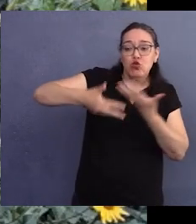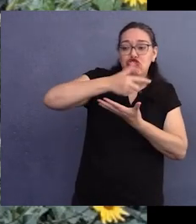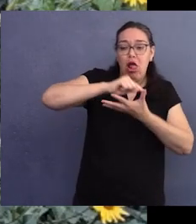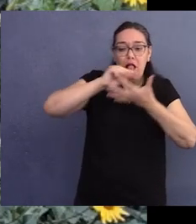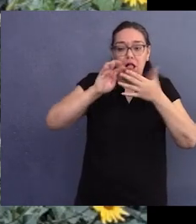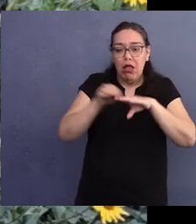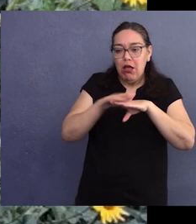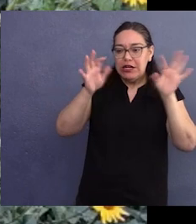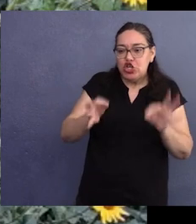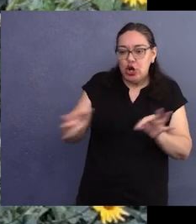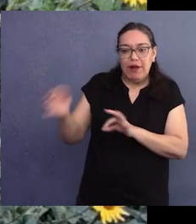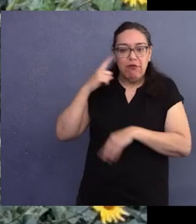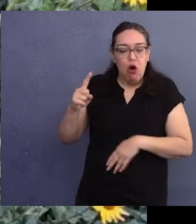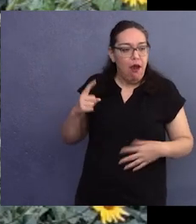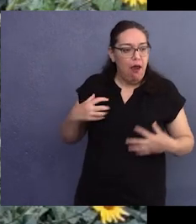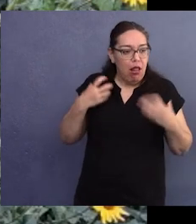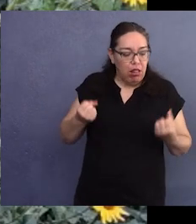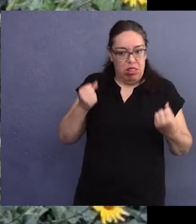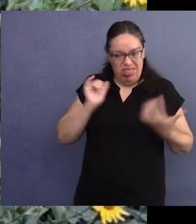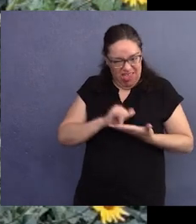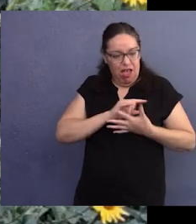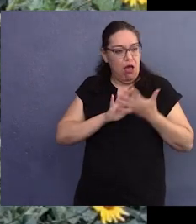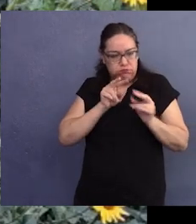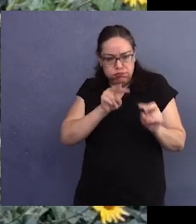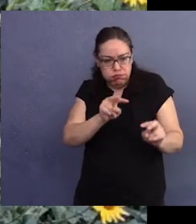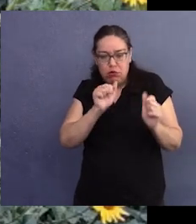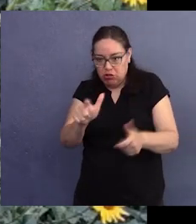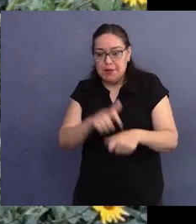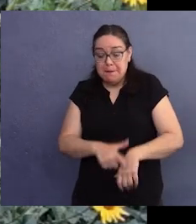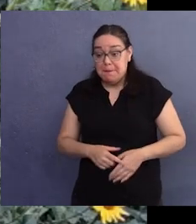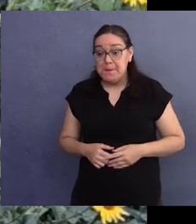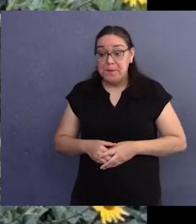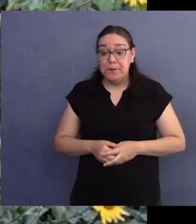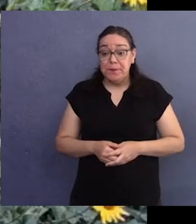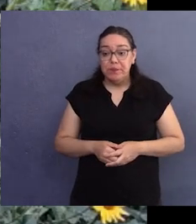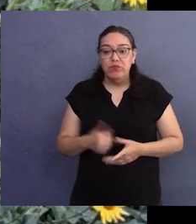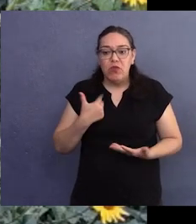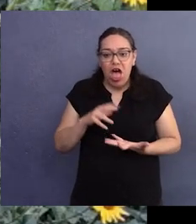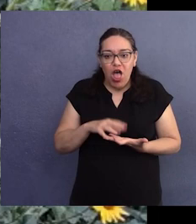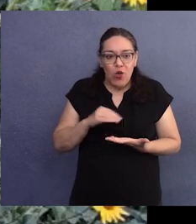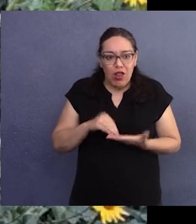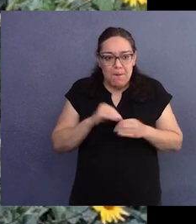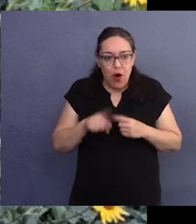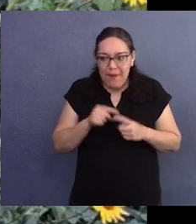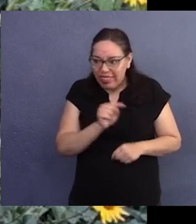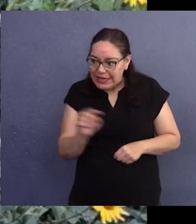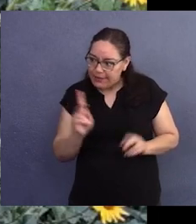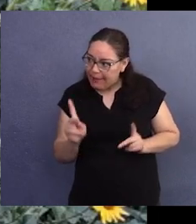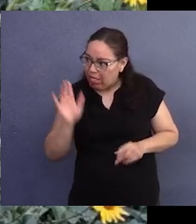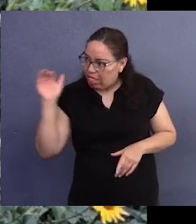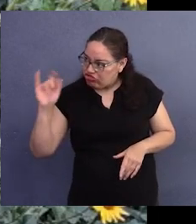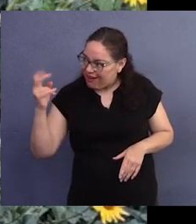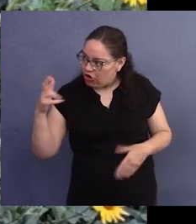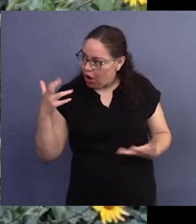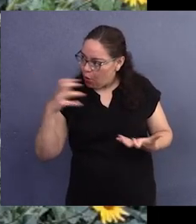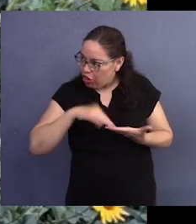things. I keep an eye on those things all the time. I want to learn more about these people, Jennifer.